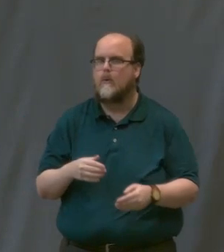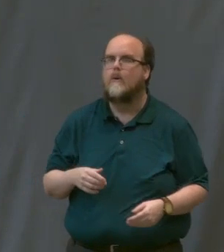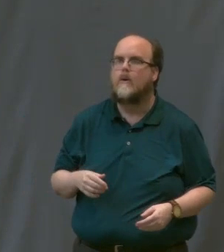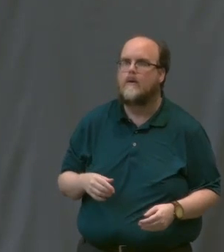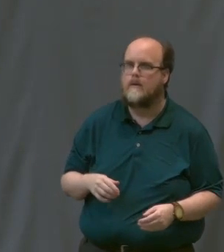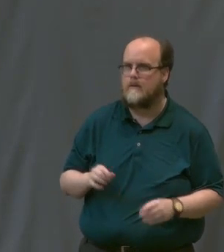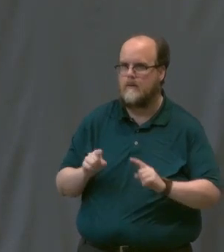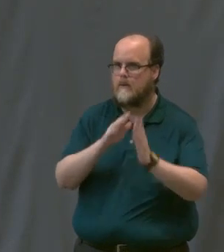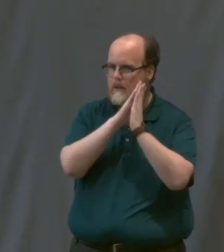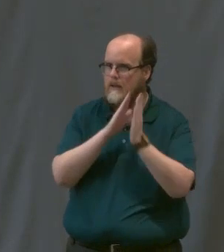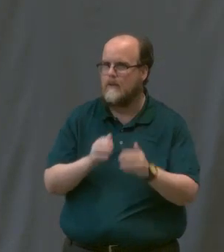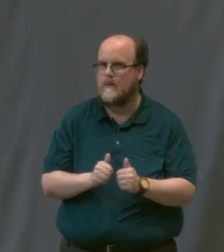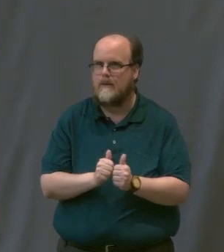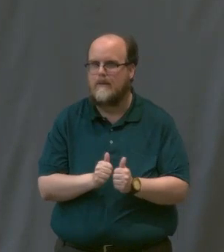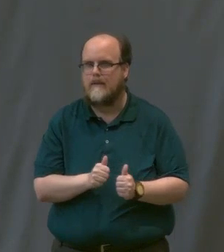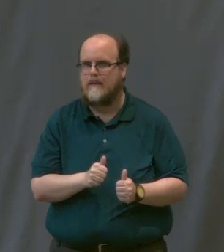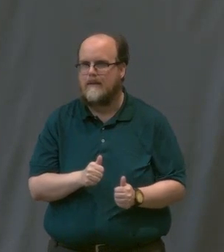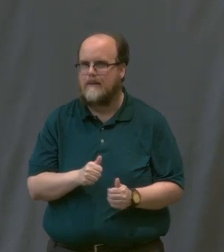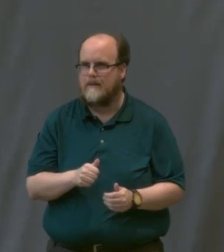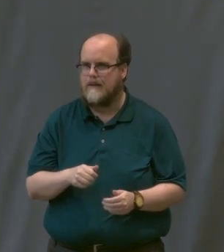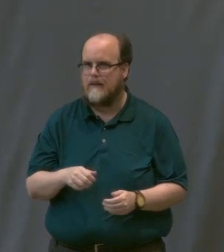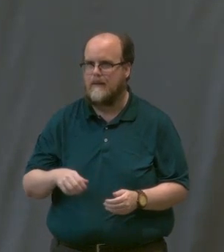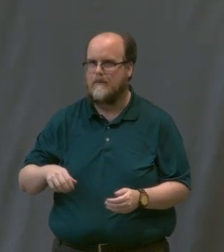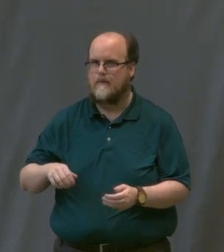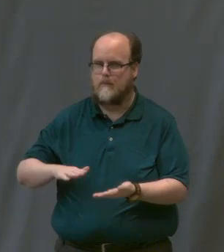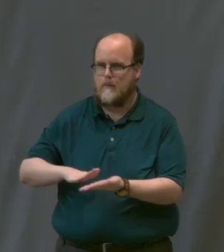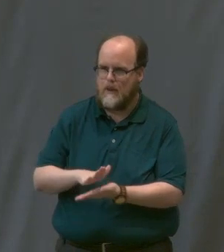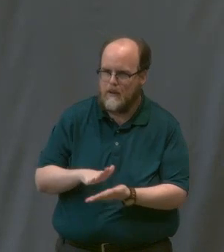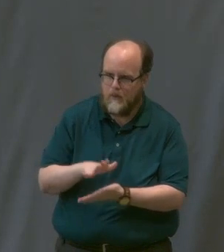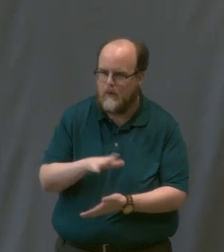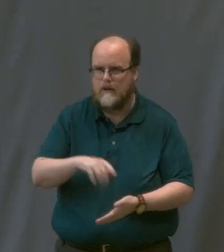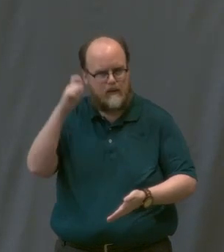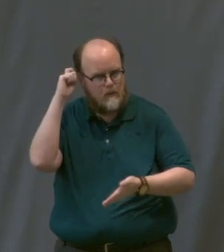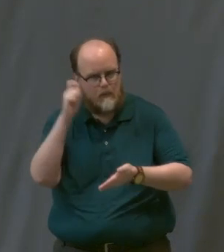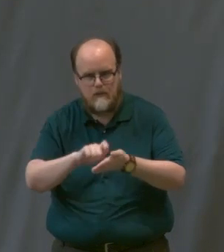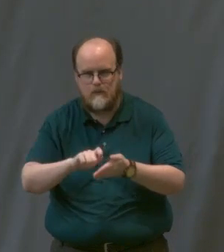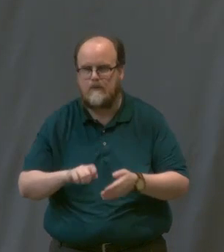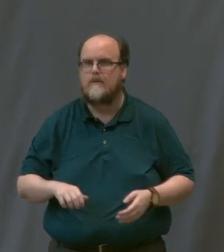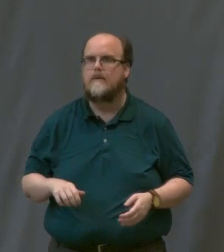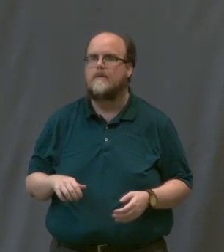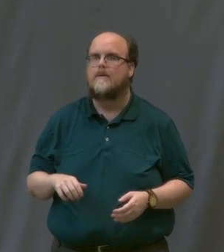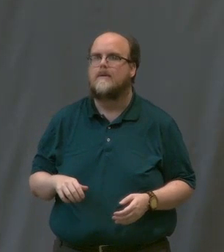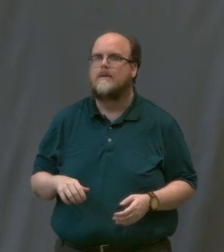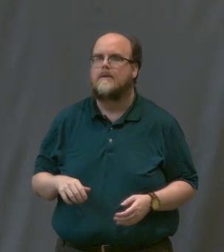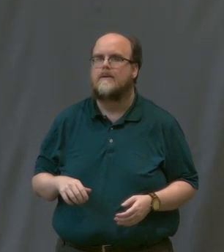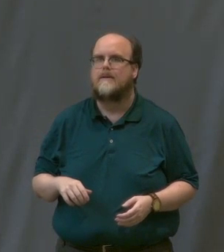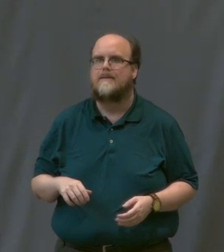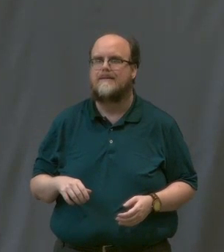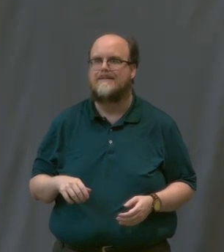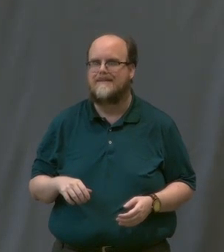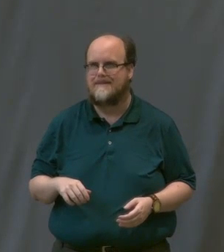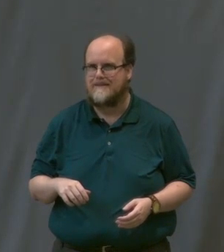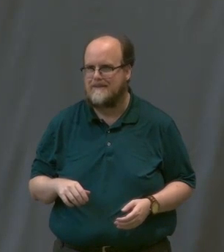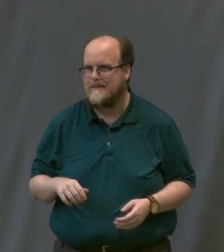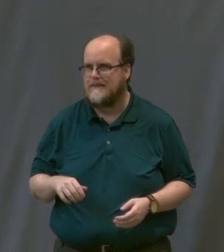bed tonight with a clean pad of paper and a pencil. Well, a pen. A pen would be safer in case you roll over on top of it.